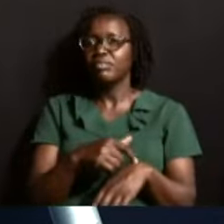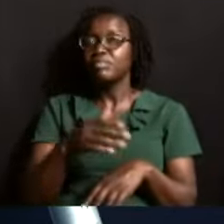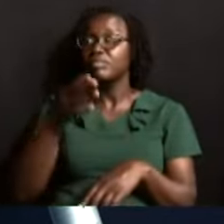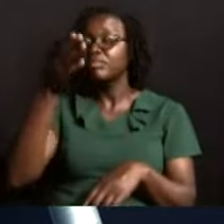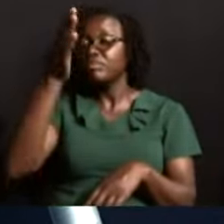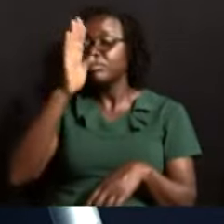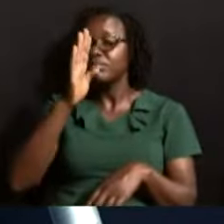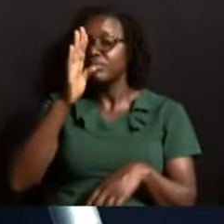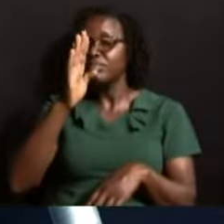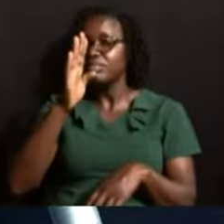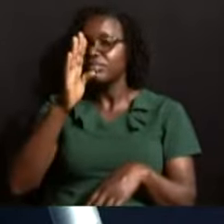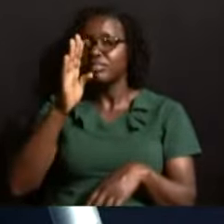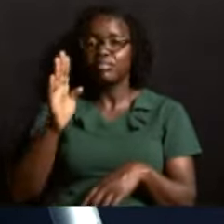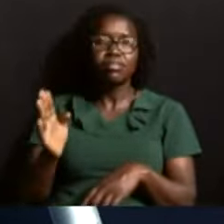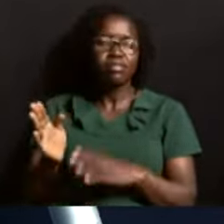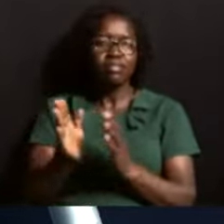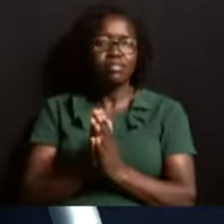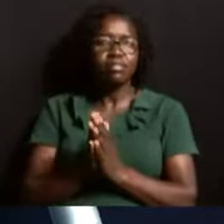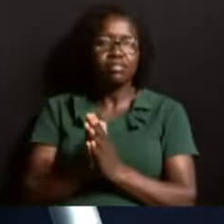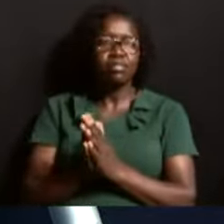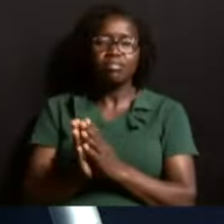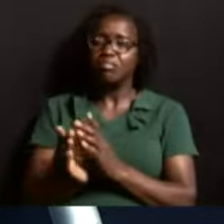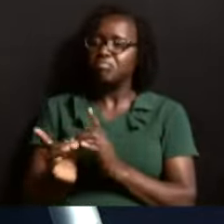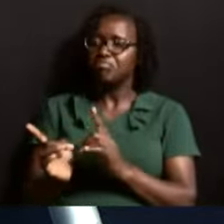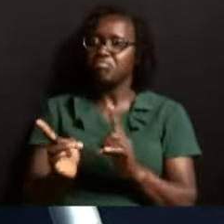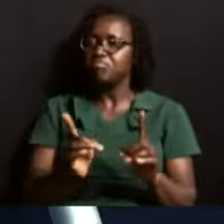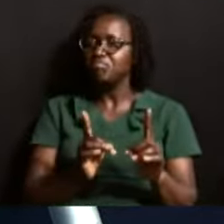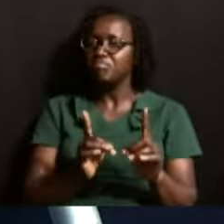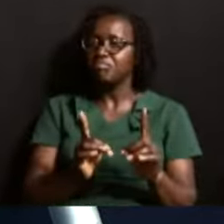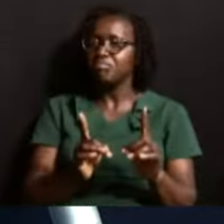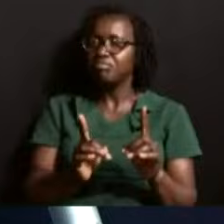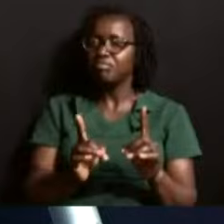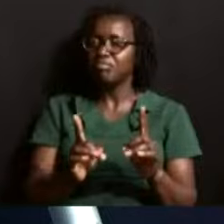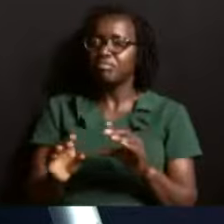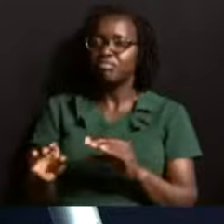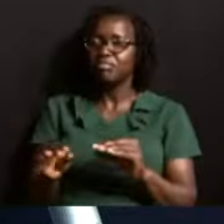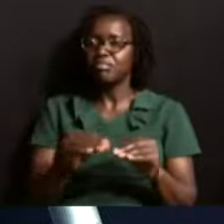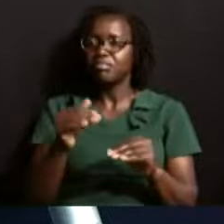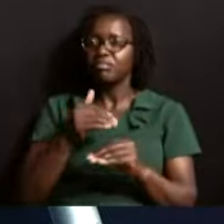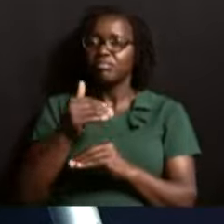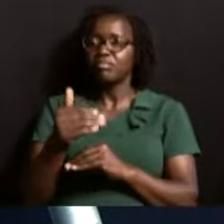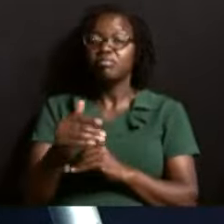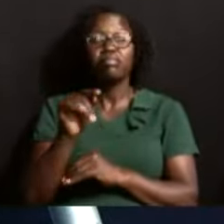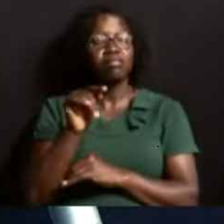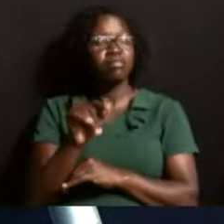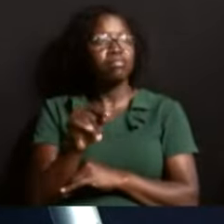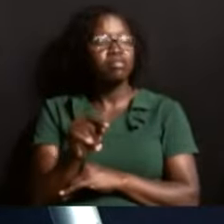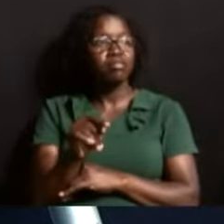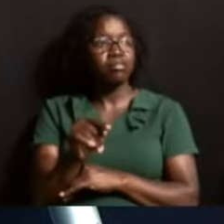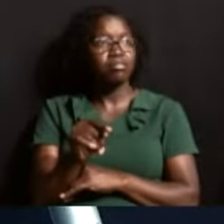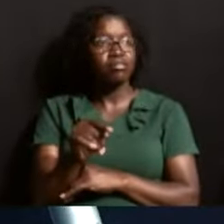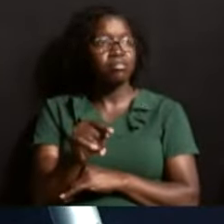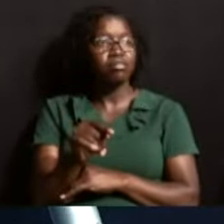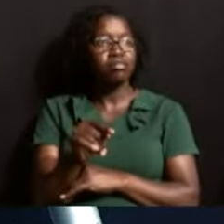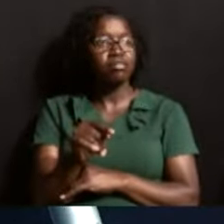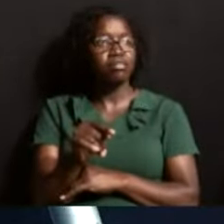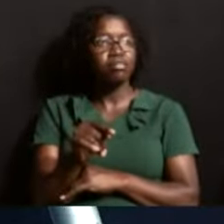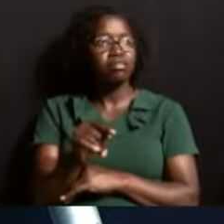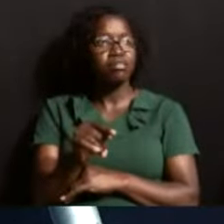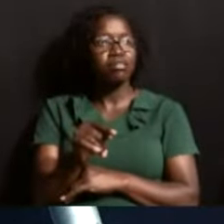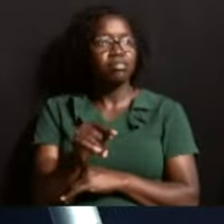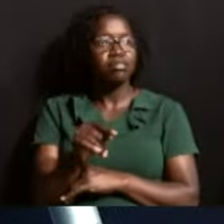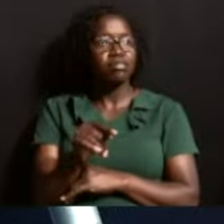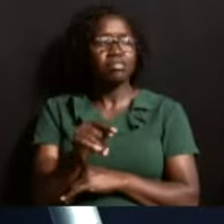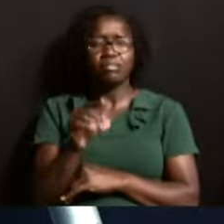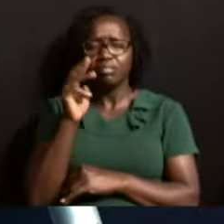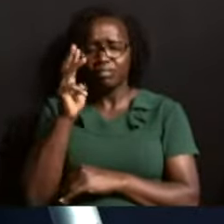God's time is that we need to move to the next point, we will not be